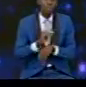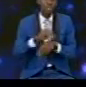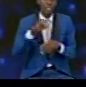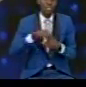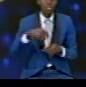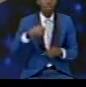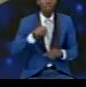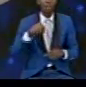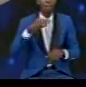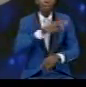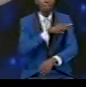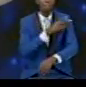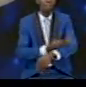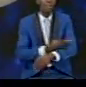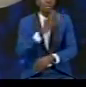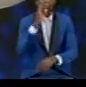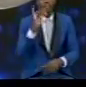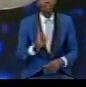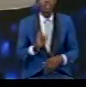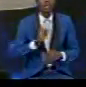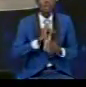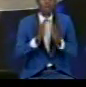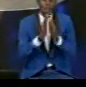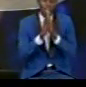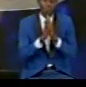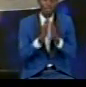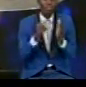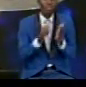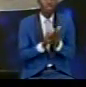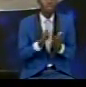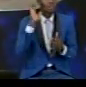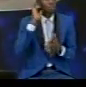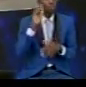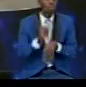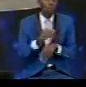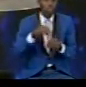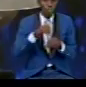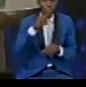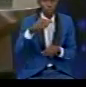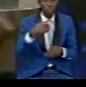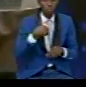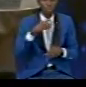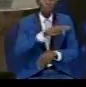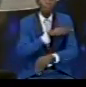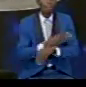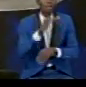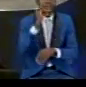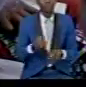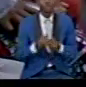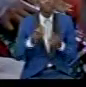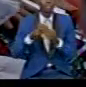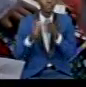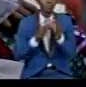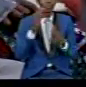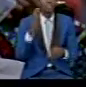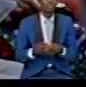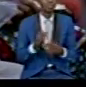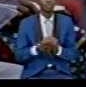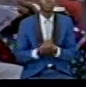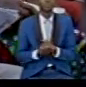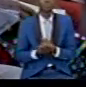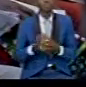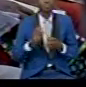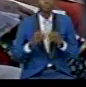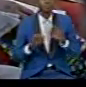me mightily. I pray that it will work also in you mightily, in Jesus' name.